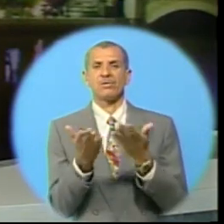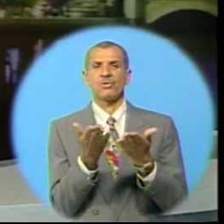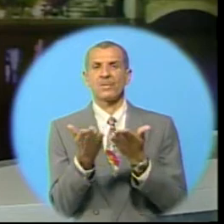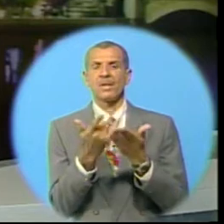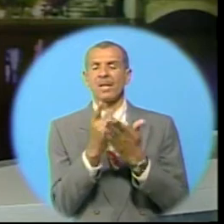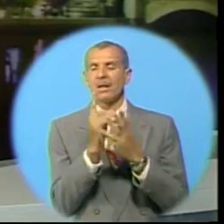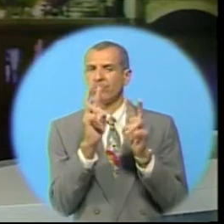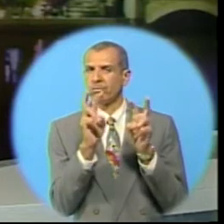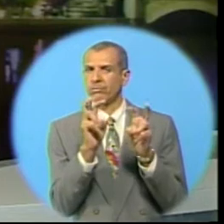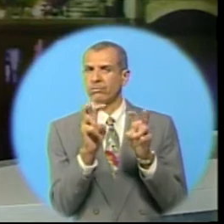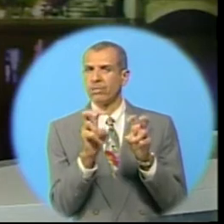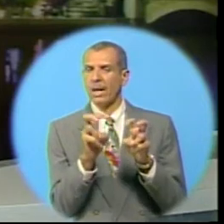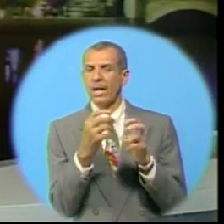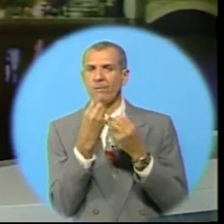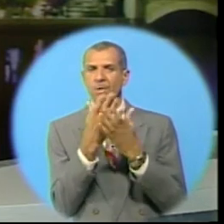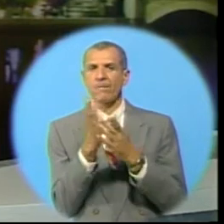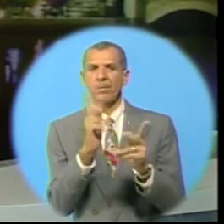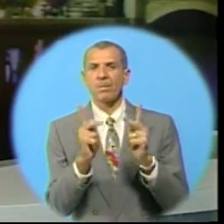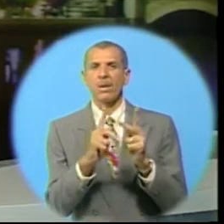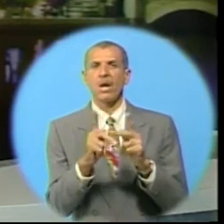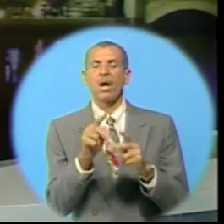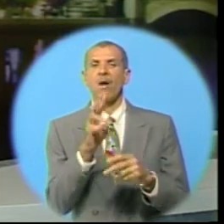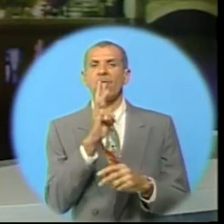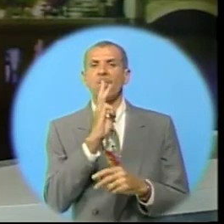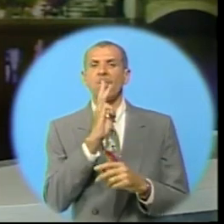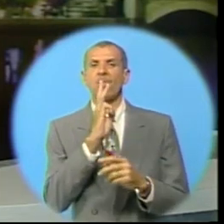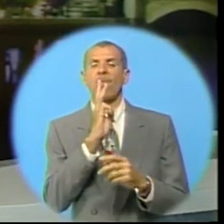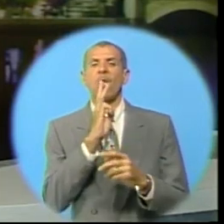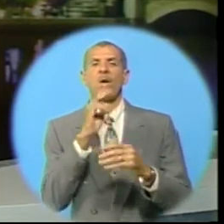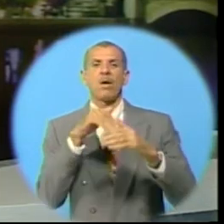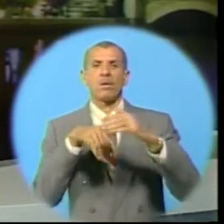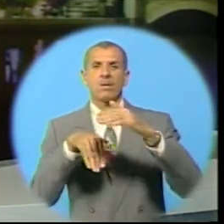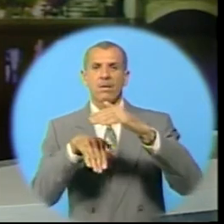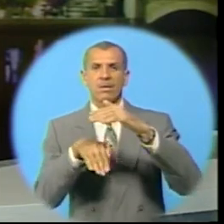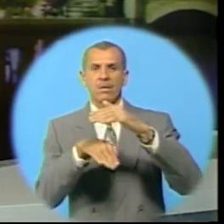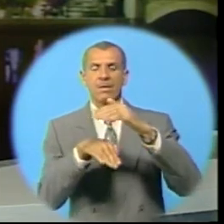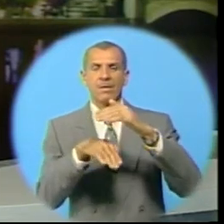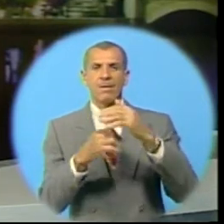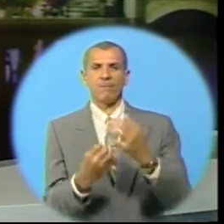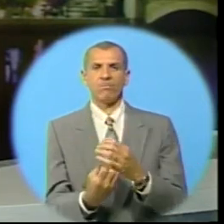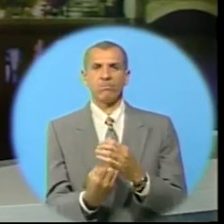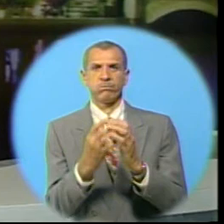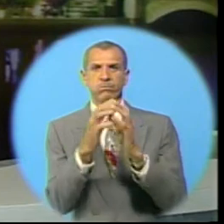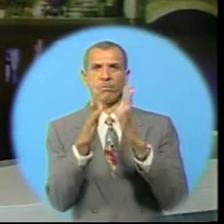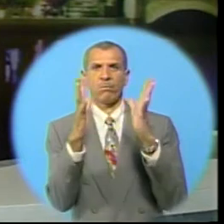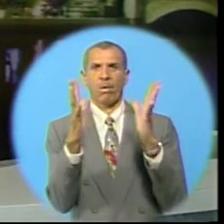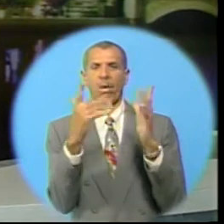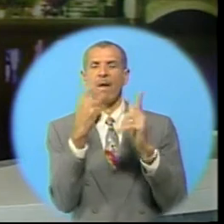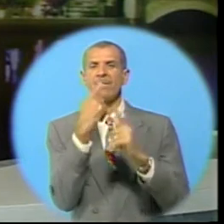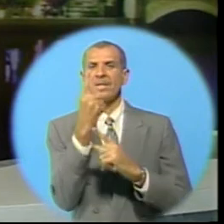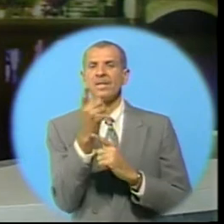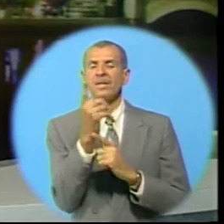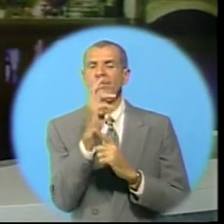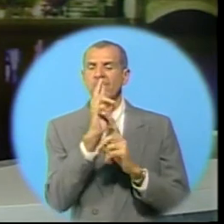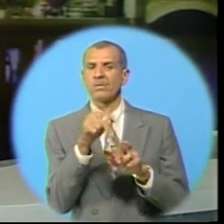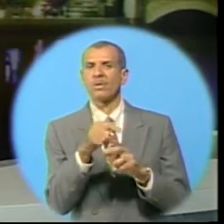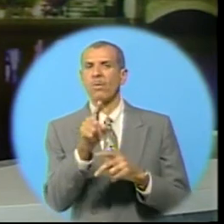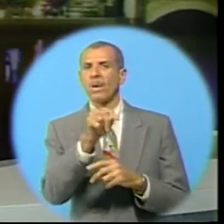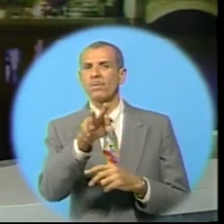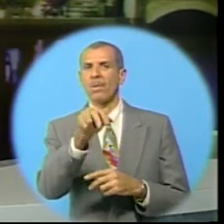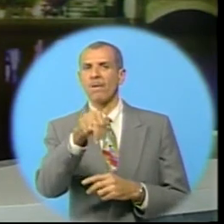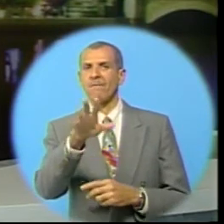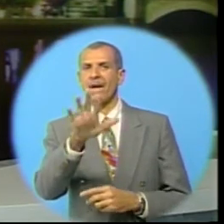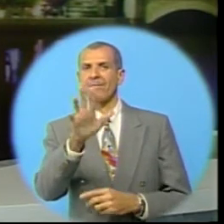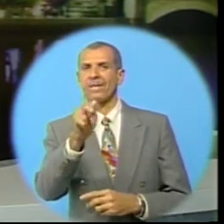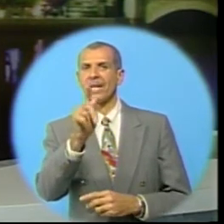and keep the public informed about the underwater volcano. The yellow alert means vessels near the volcano should observe a